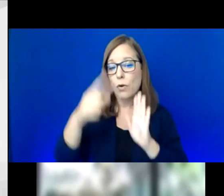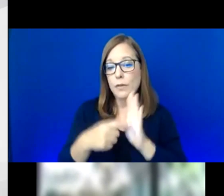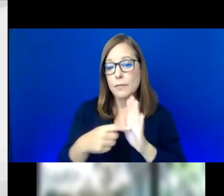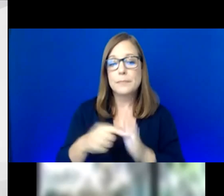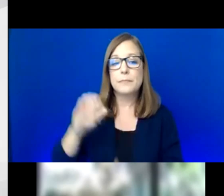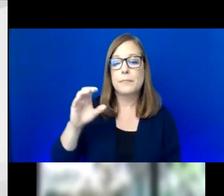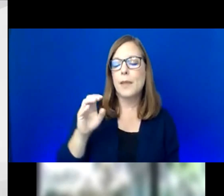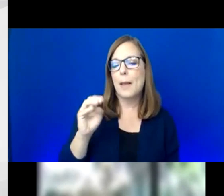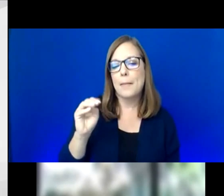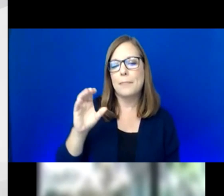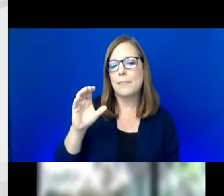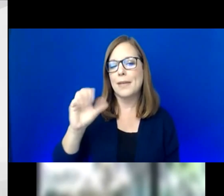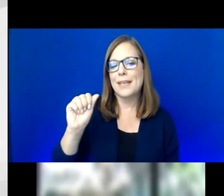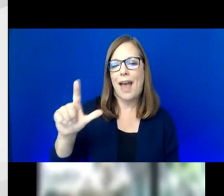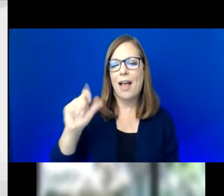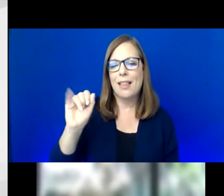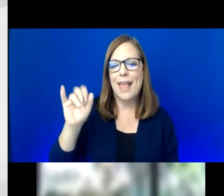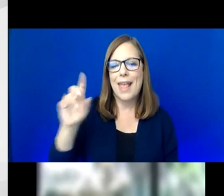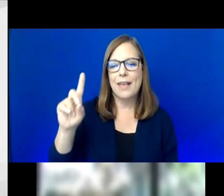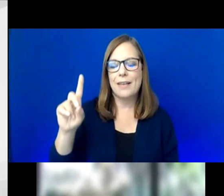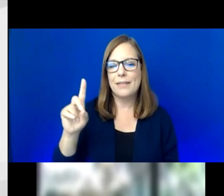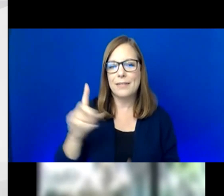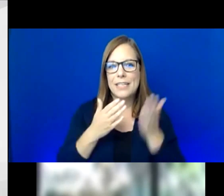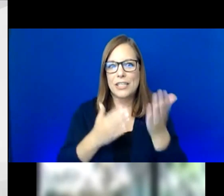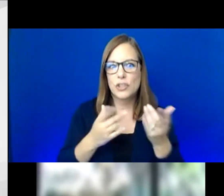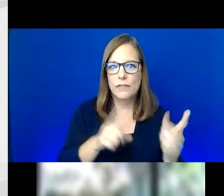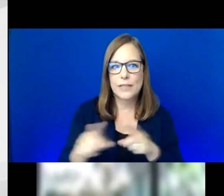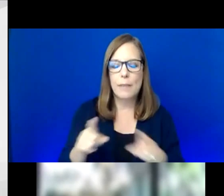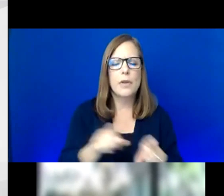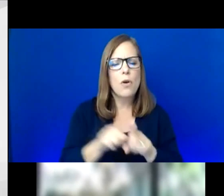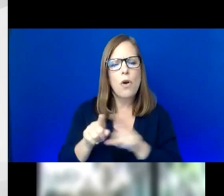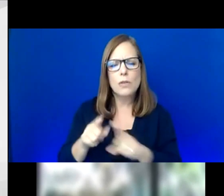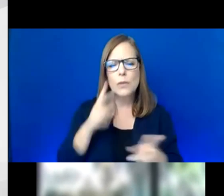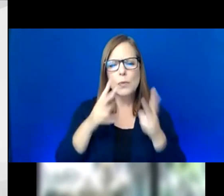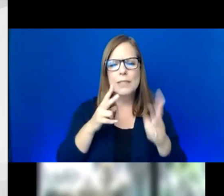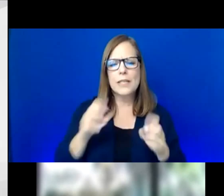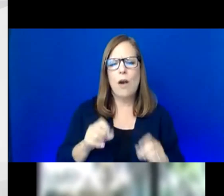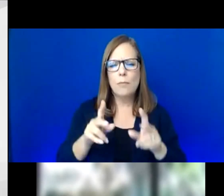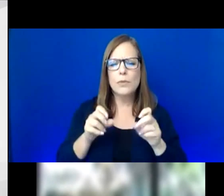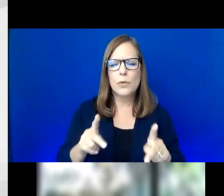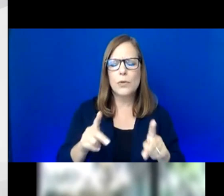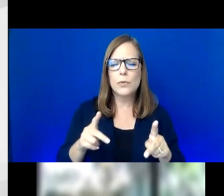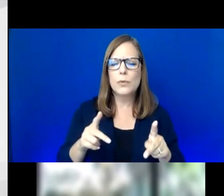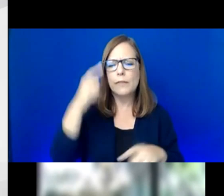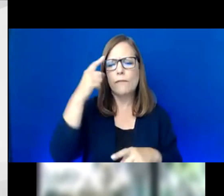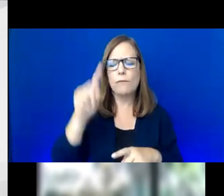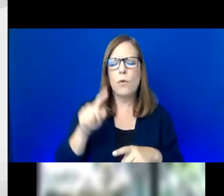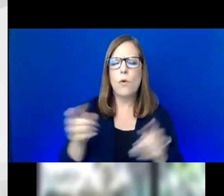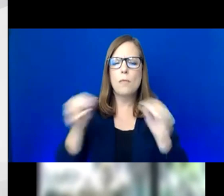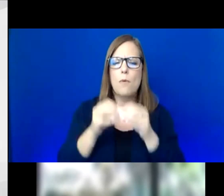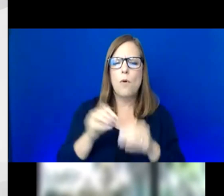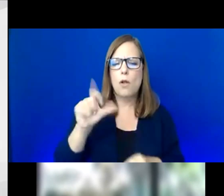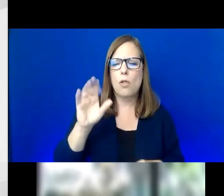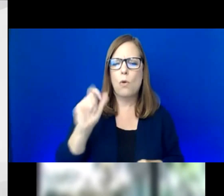CalAIM initiative that's going on right now. And we also see there's opportunities for local and regional partnerships.